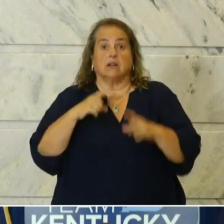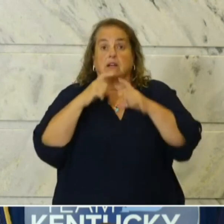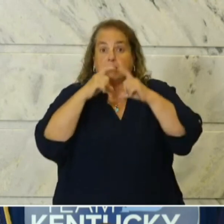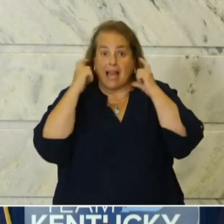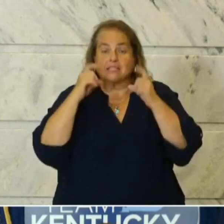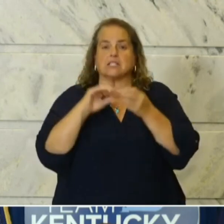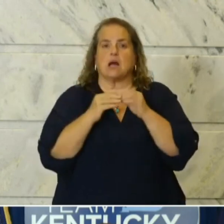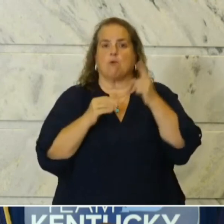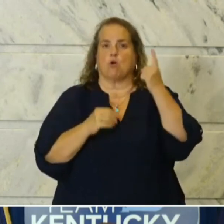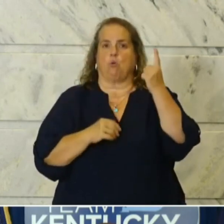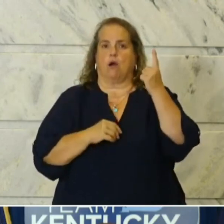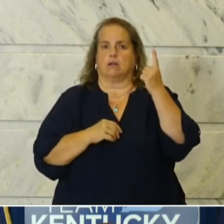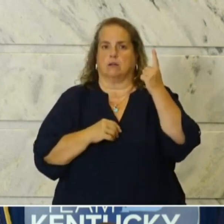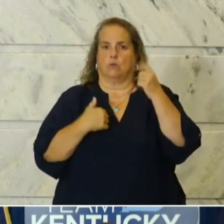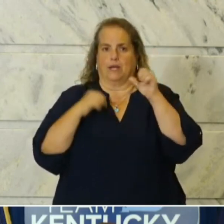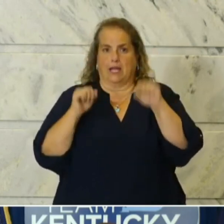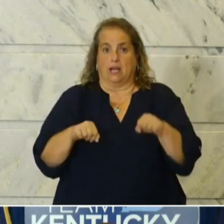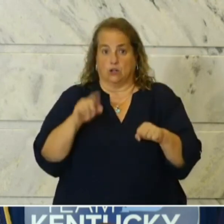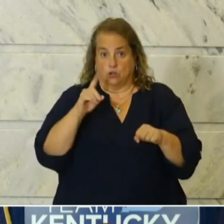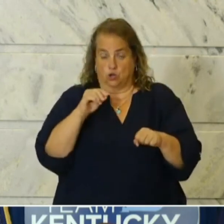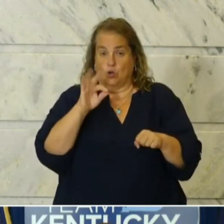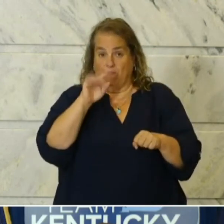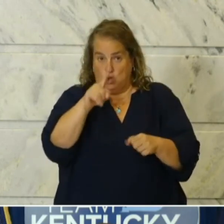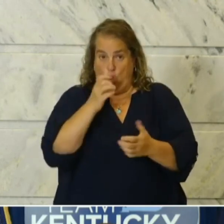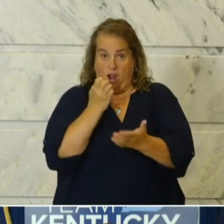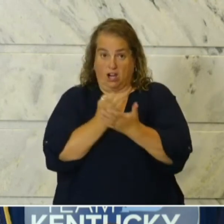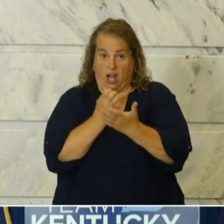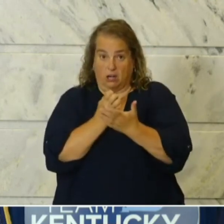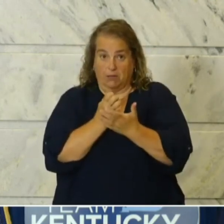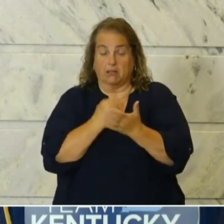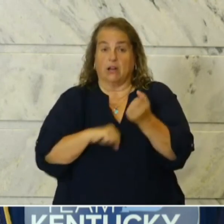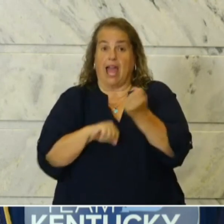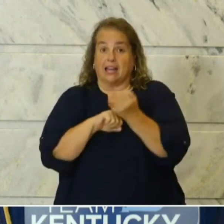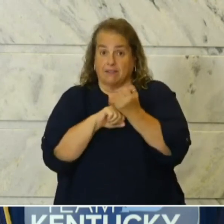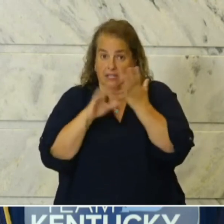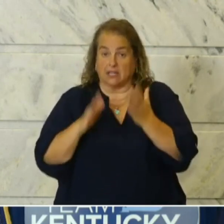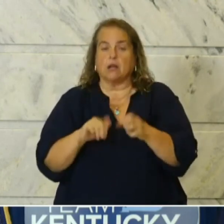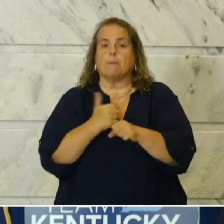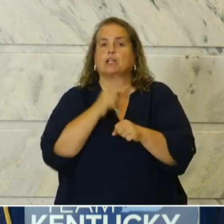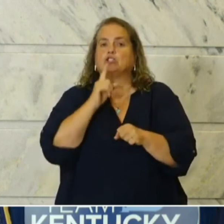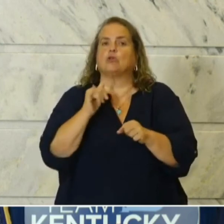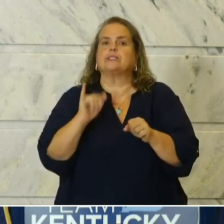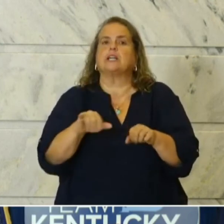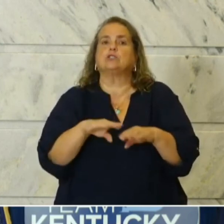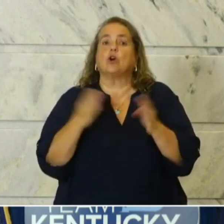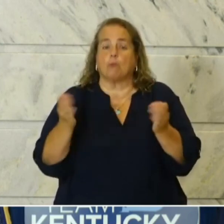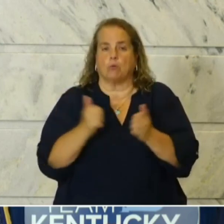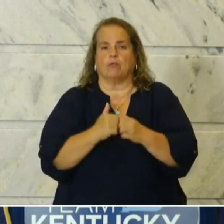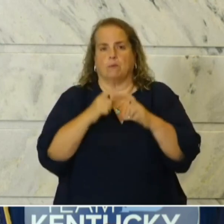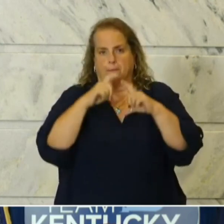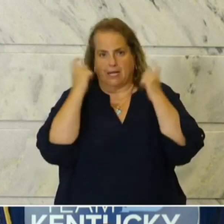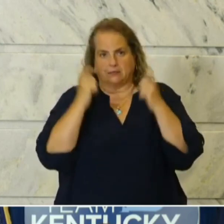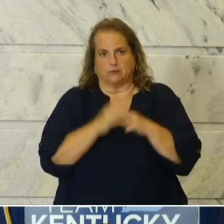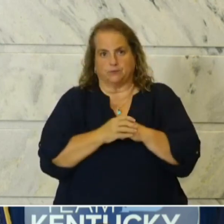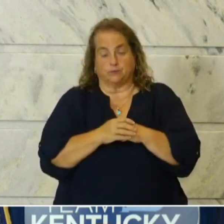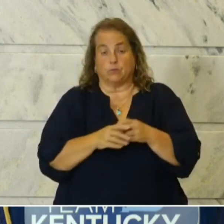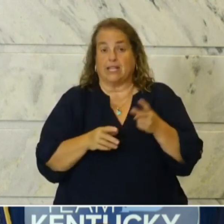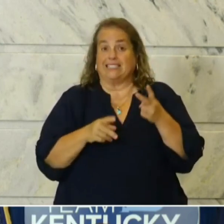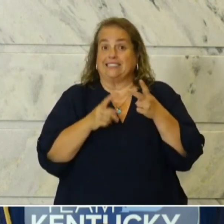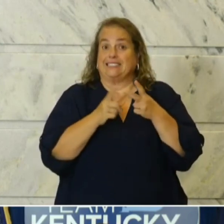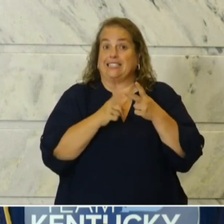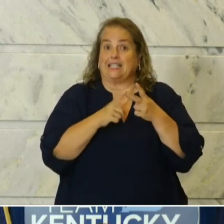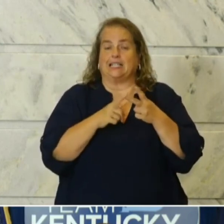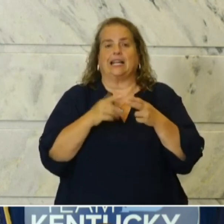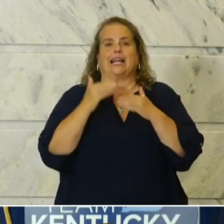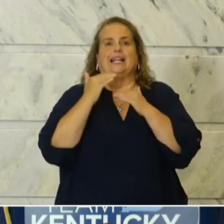an open the economy advocate to make sure that it can stay open. Number 2, we have got to make sure we are